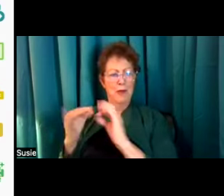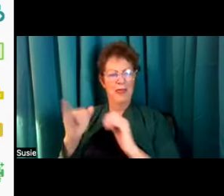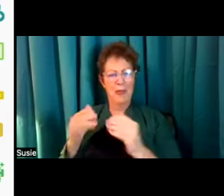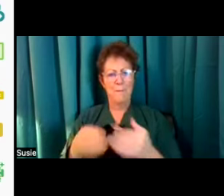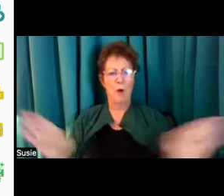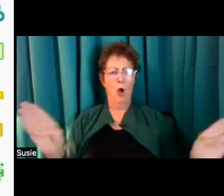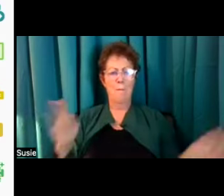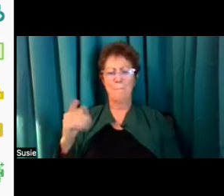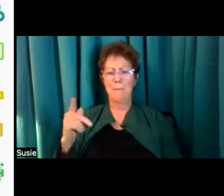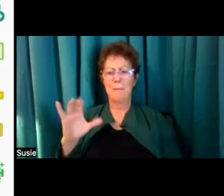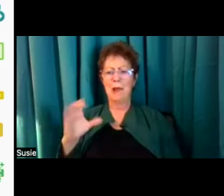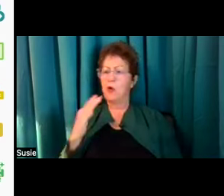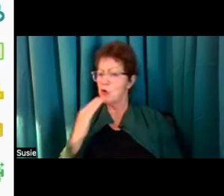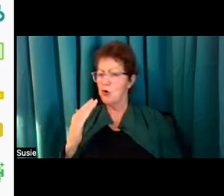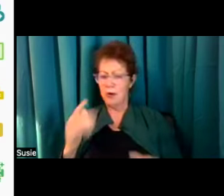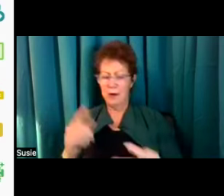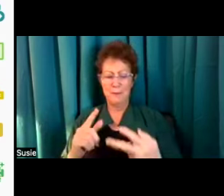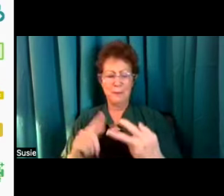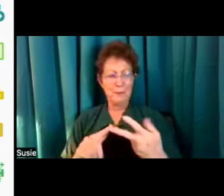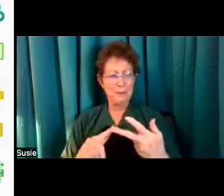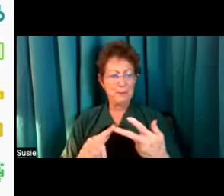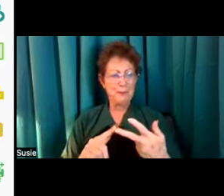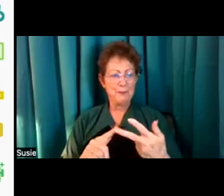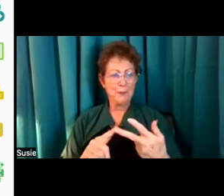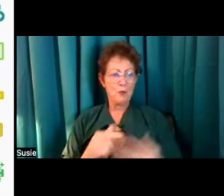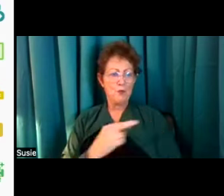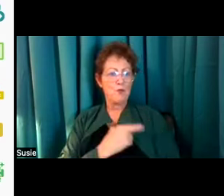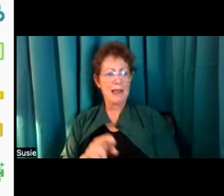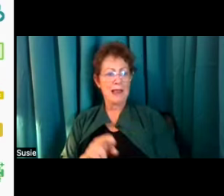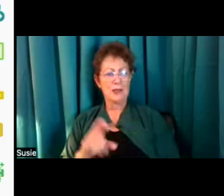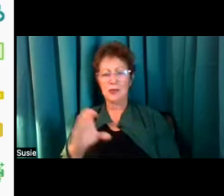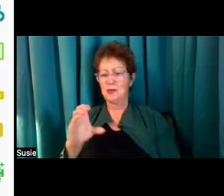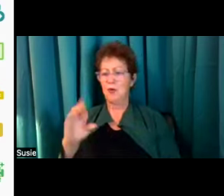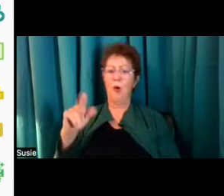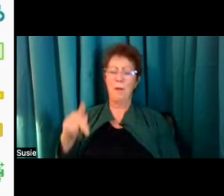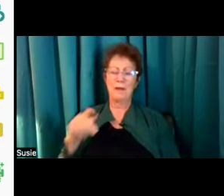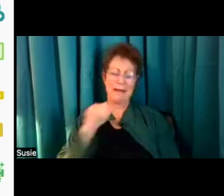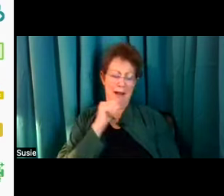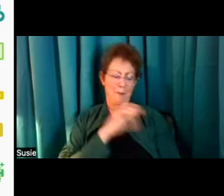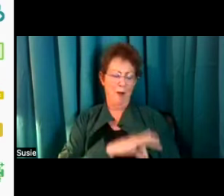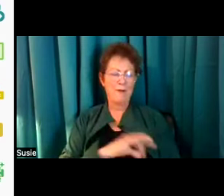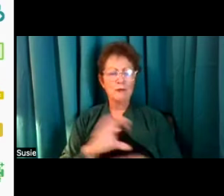public good. And then you also have religious nonprofits.